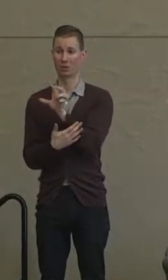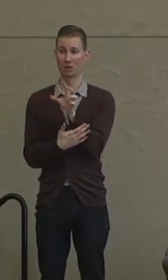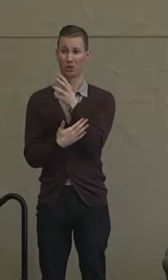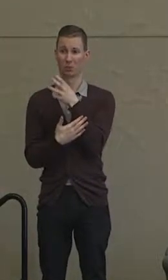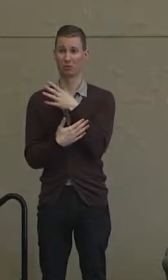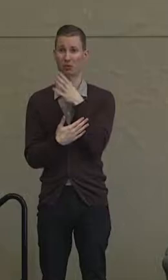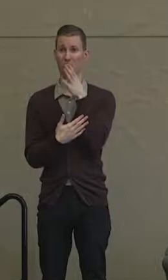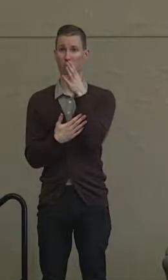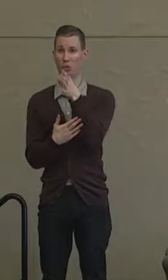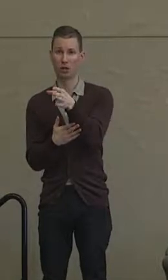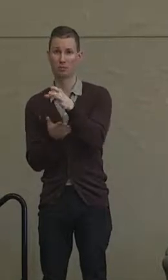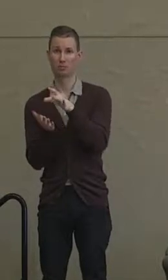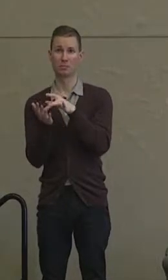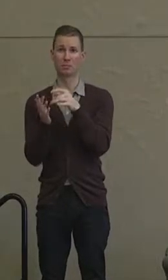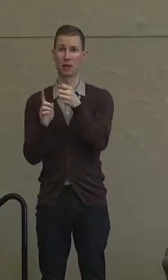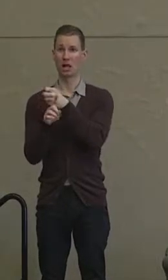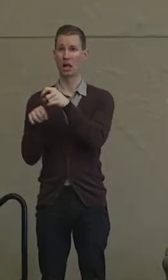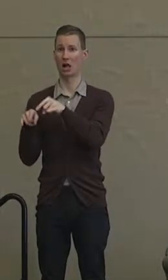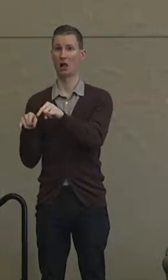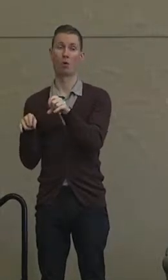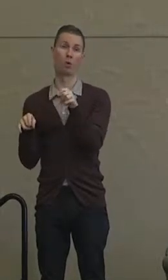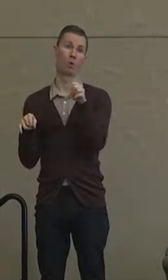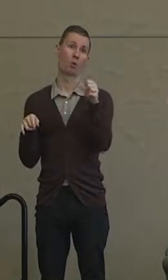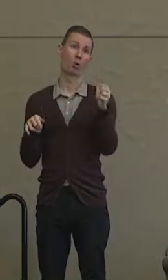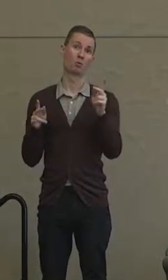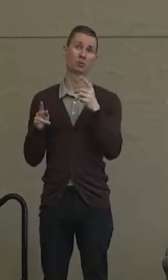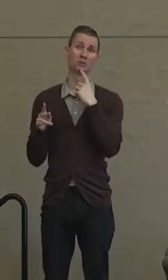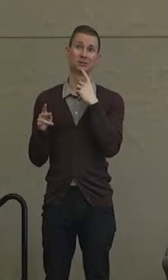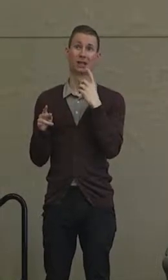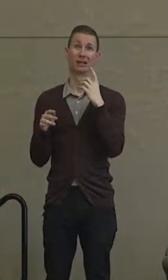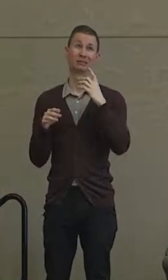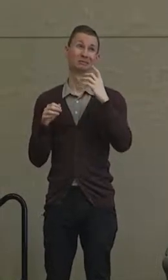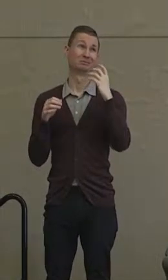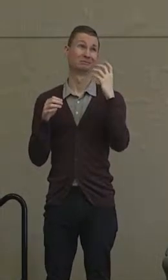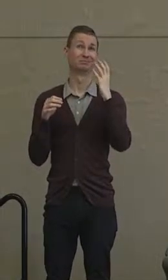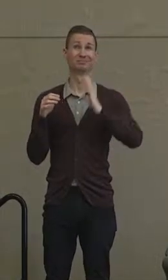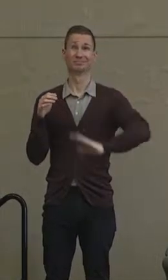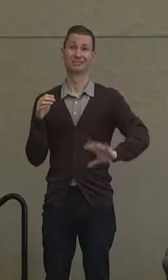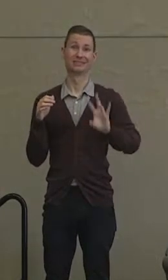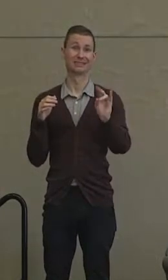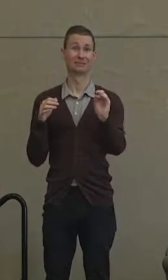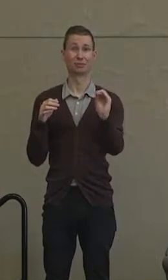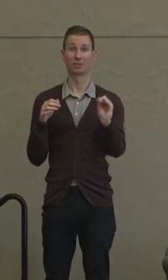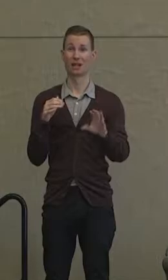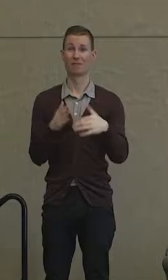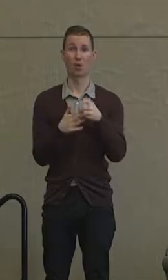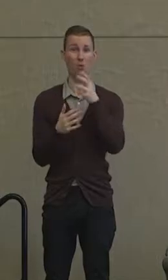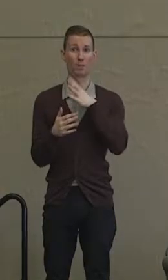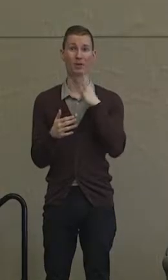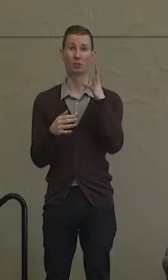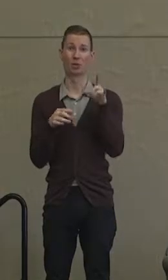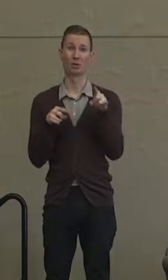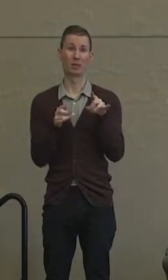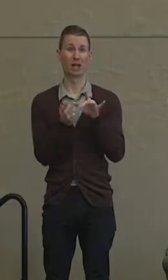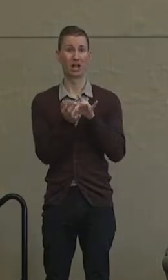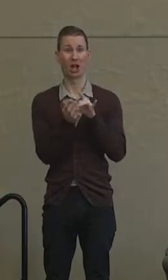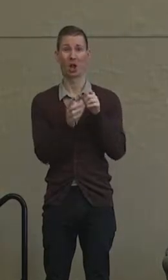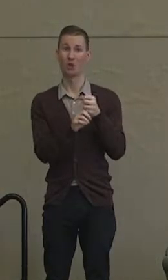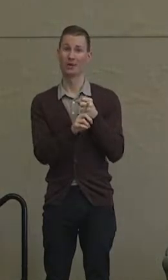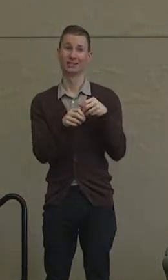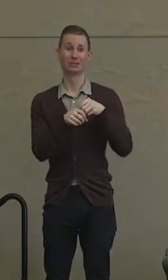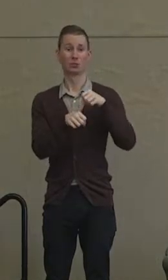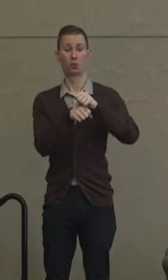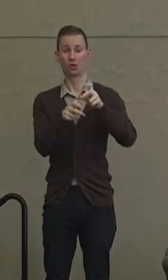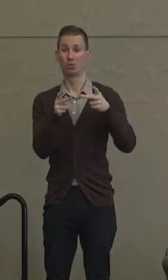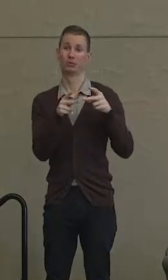will be sexually assaulted. Some statistics say as many as 70% of all women will be harassed in their work